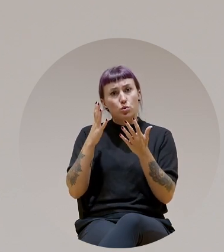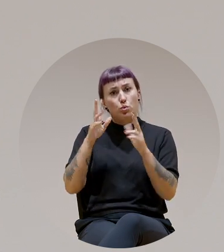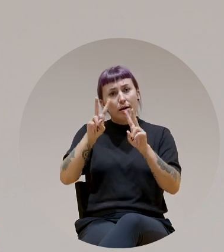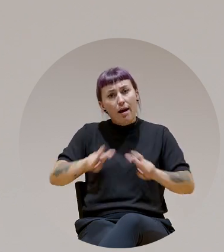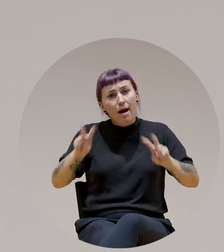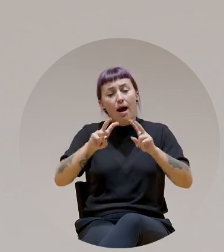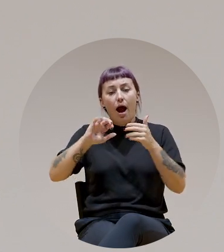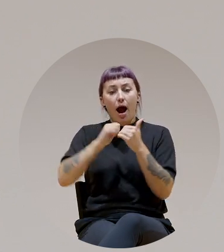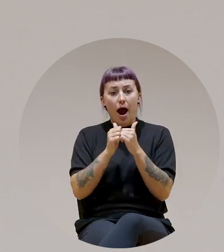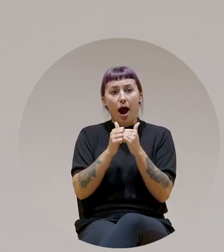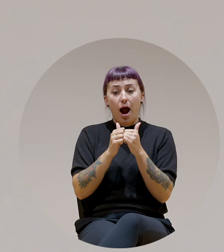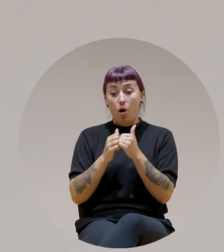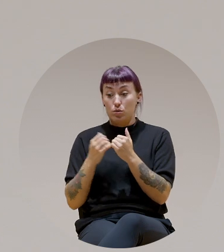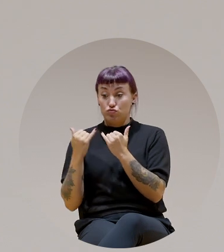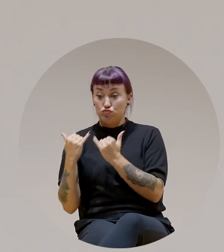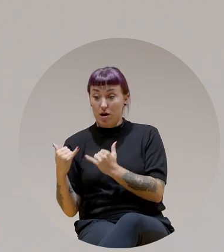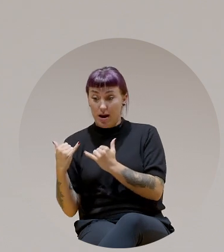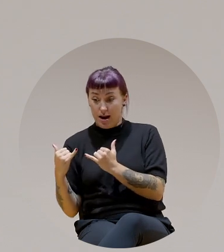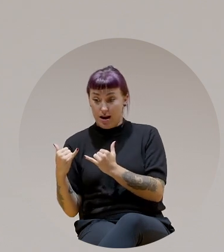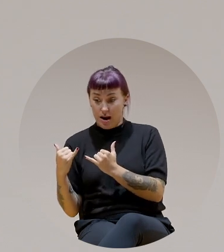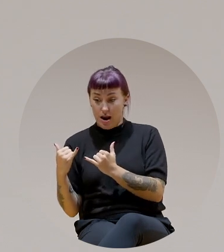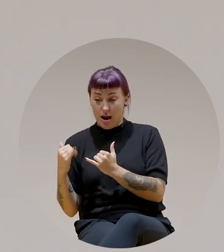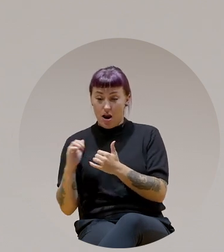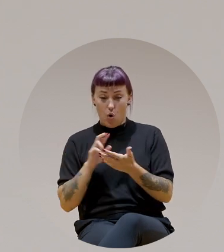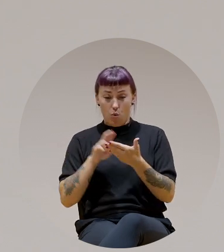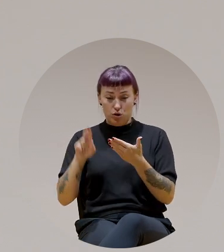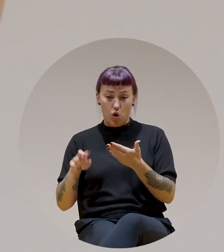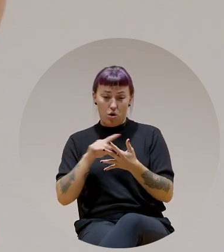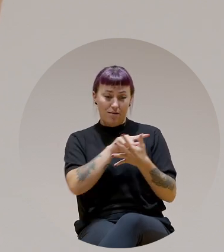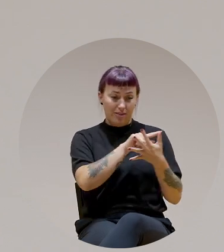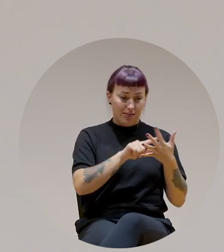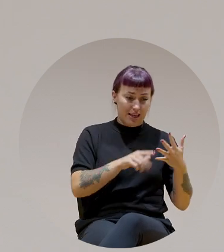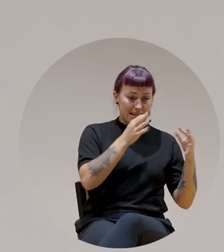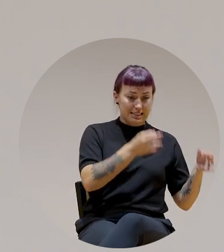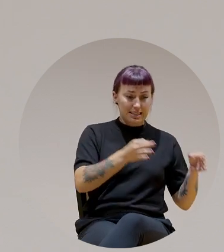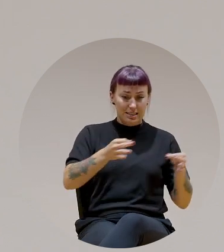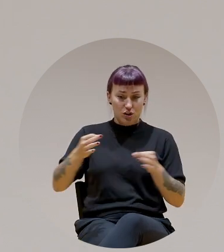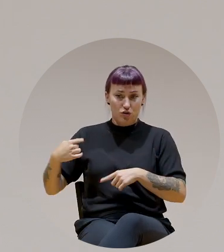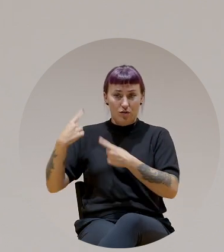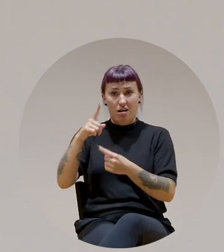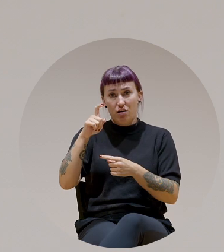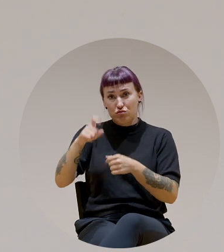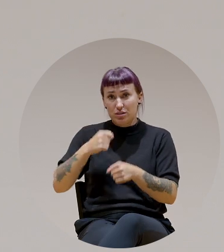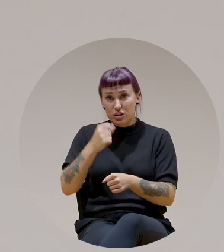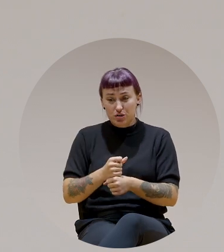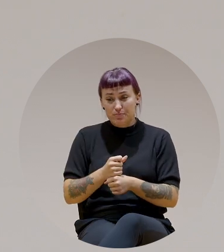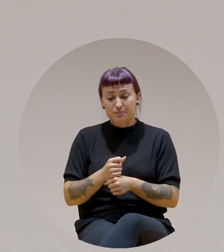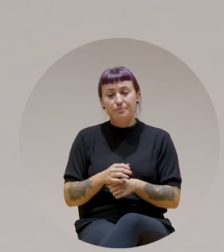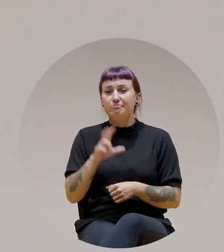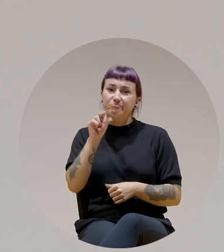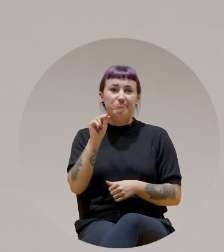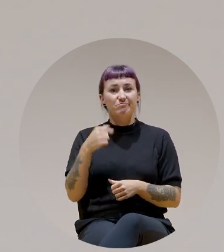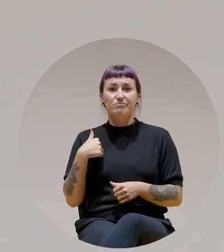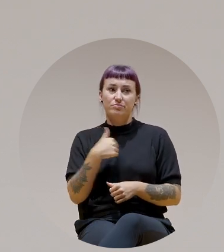analyze how is where we are right now a result of these decisions that have been made over the last century.